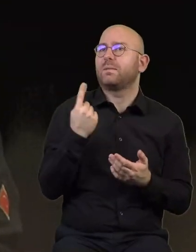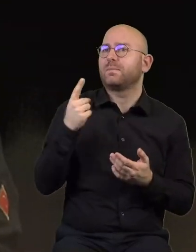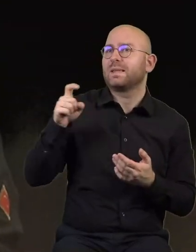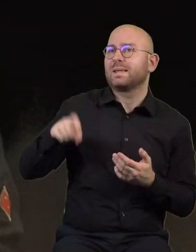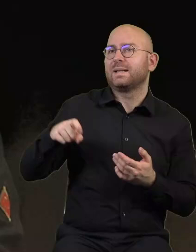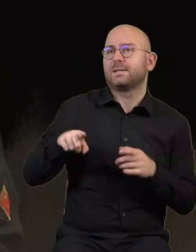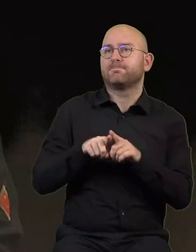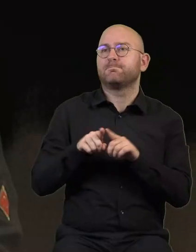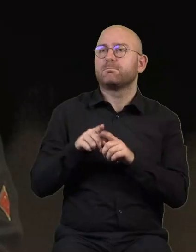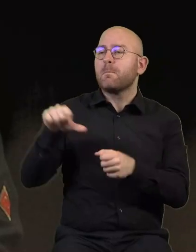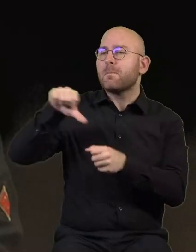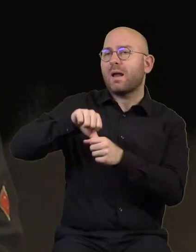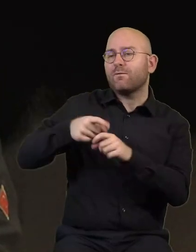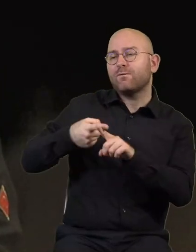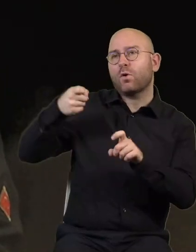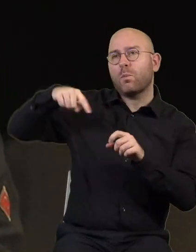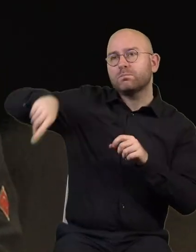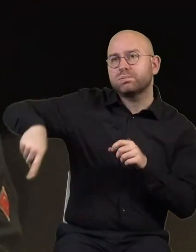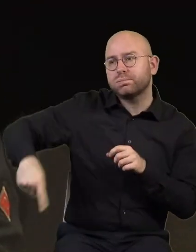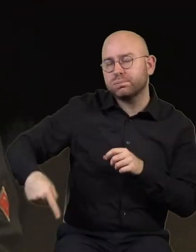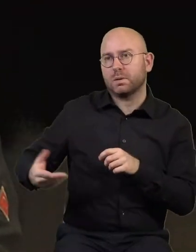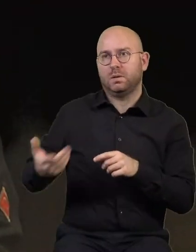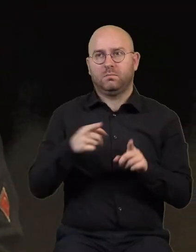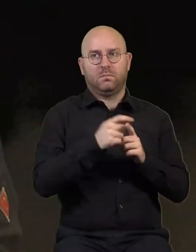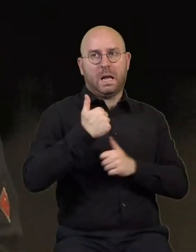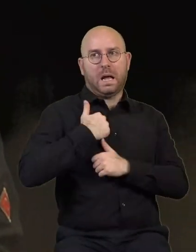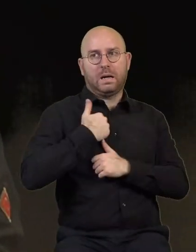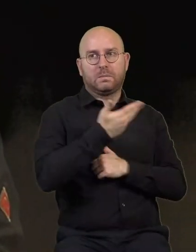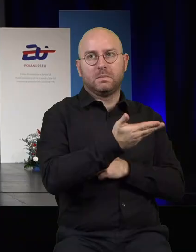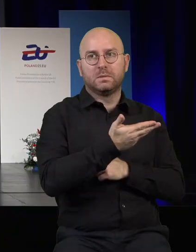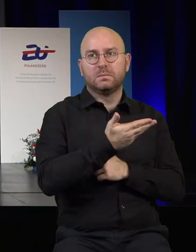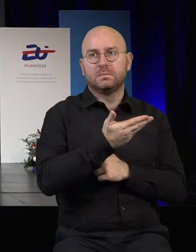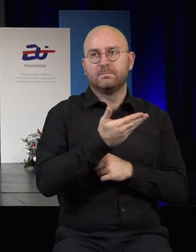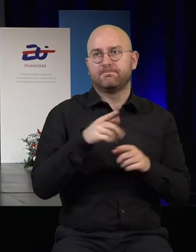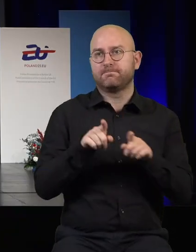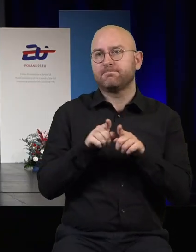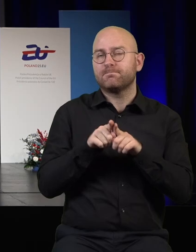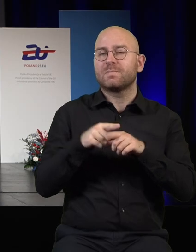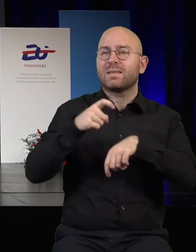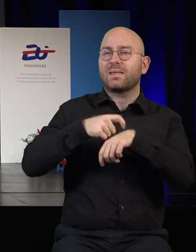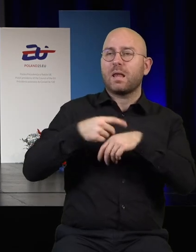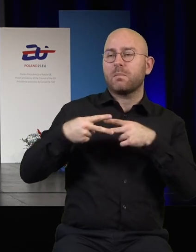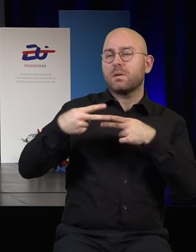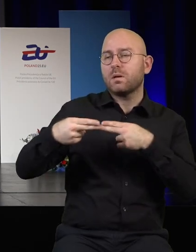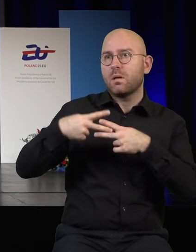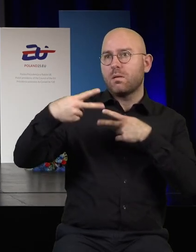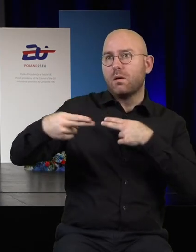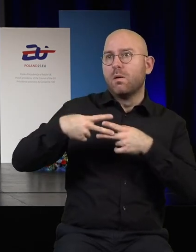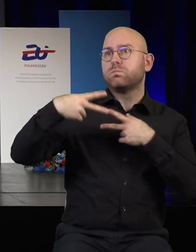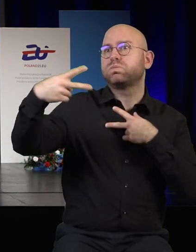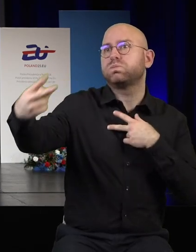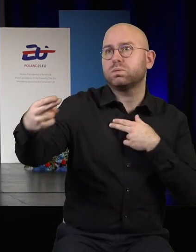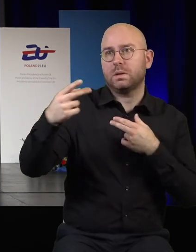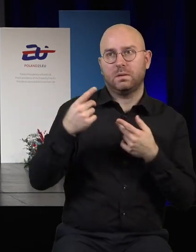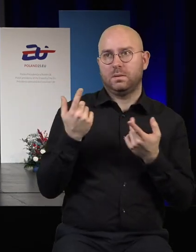and midterm to make the shift towards, especially when you talk about major equipment